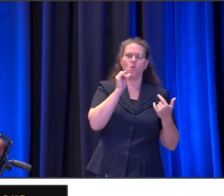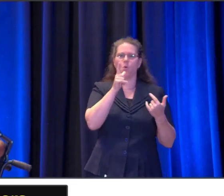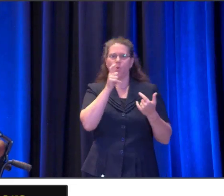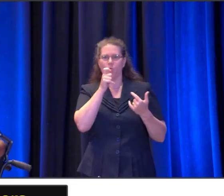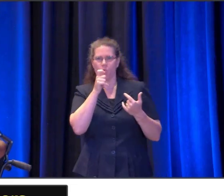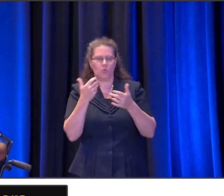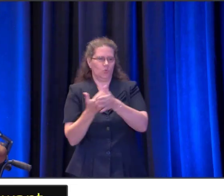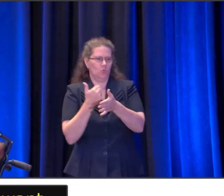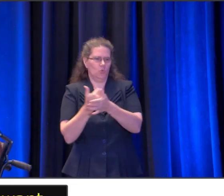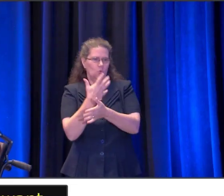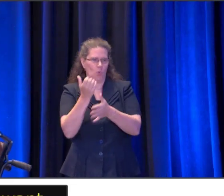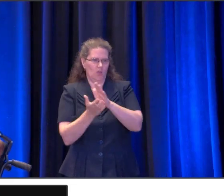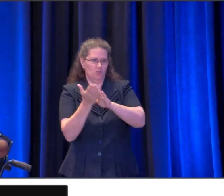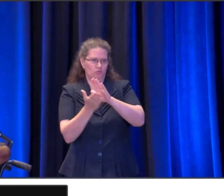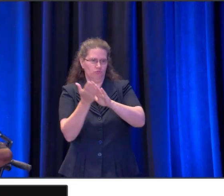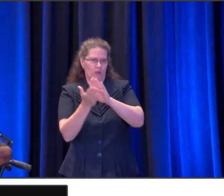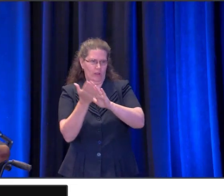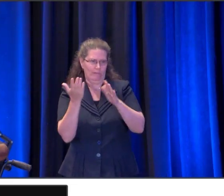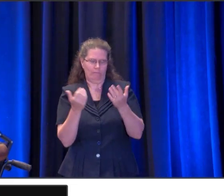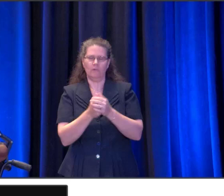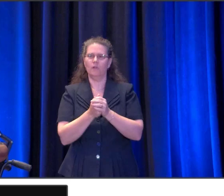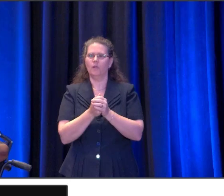to the election procedures.